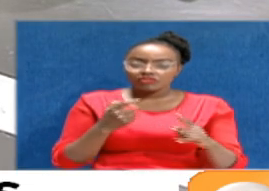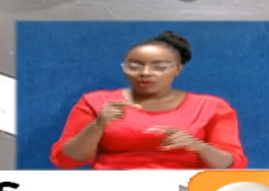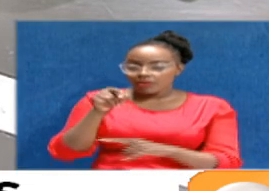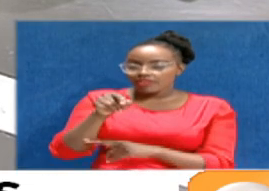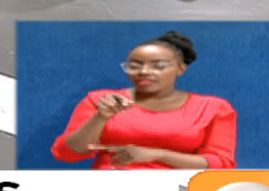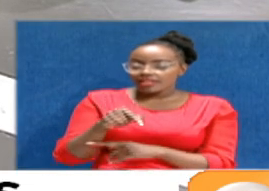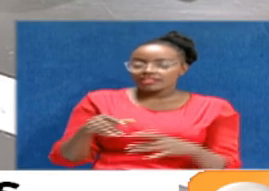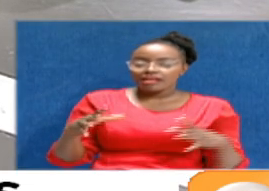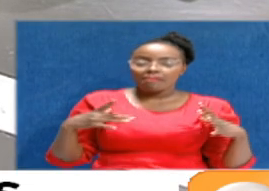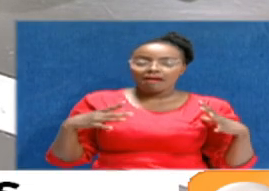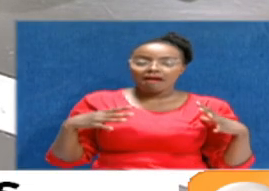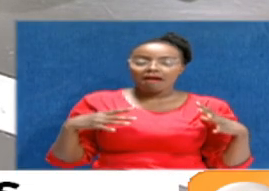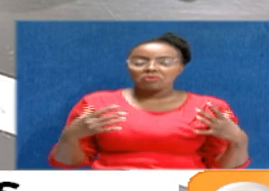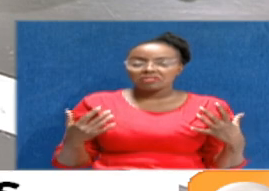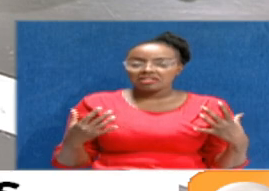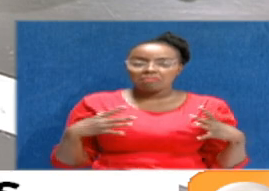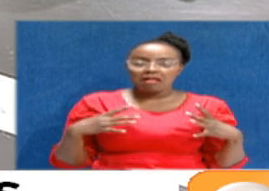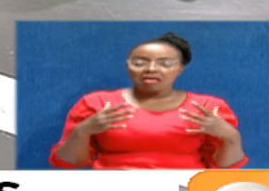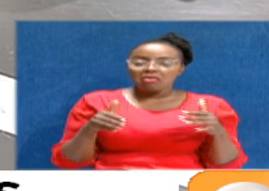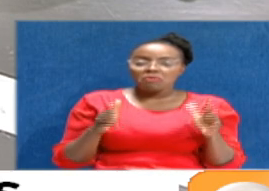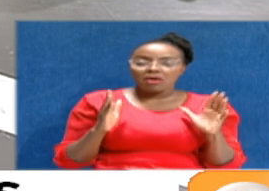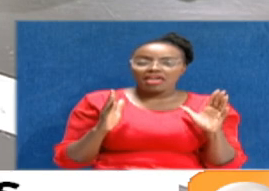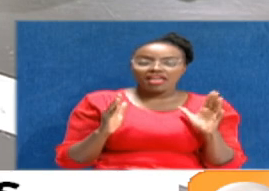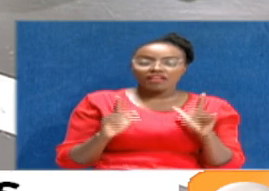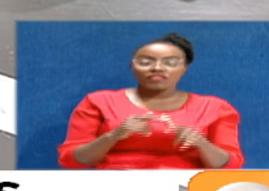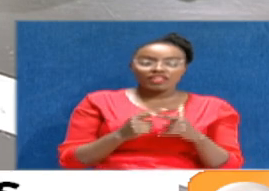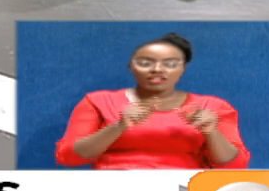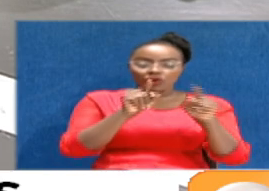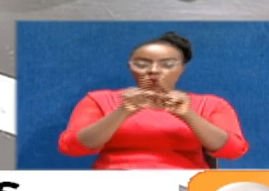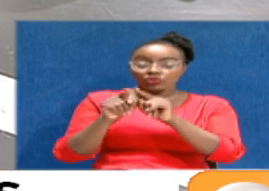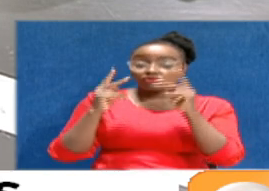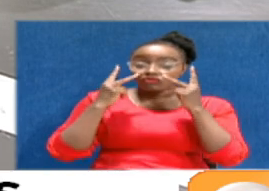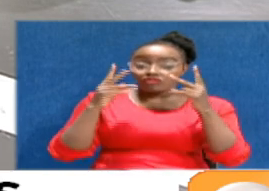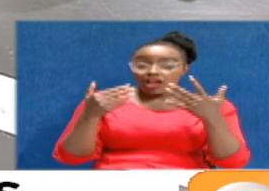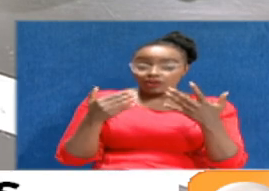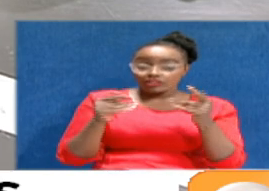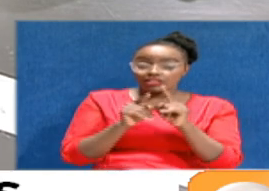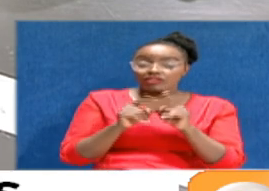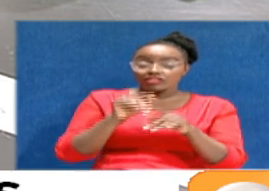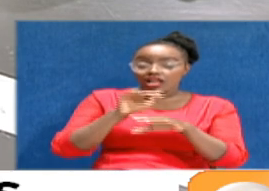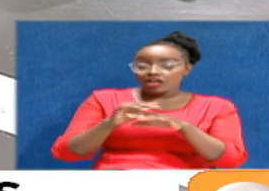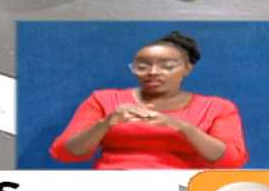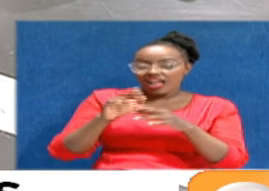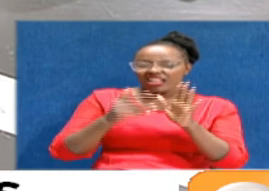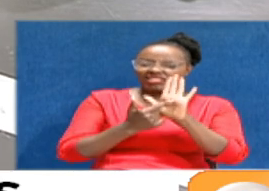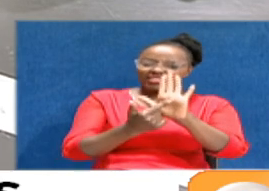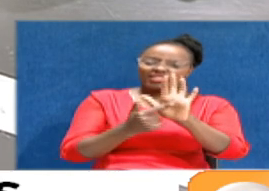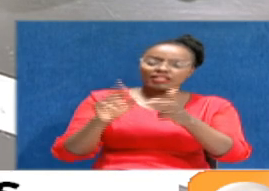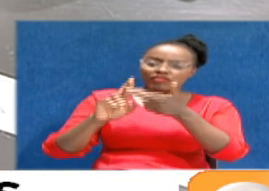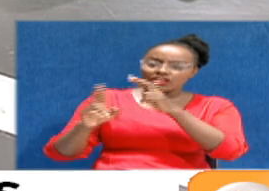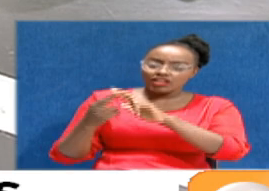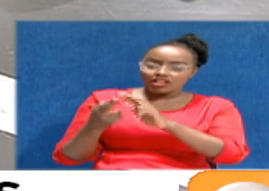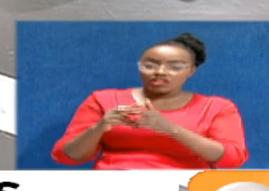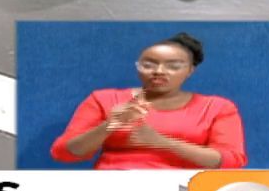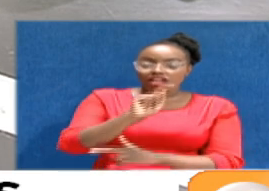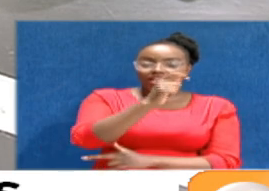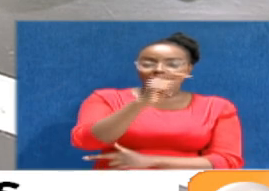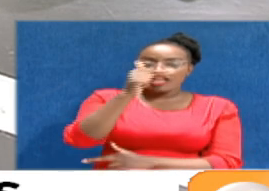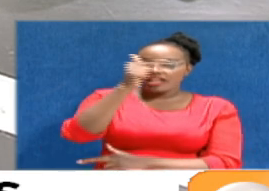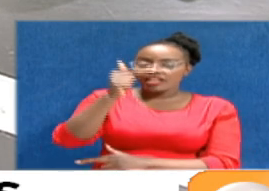peacock diplomacy, I look at it this way. It's a symbiotic relationship. Kenya,